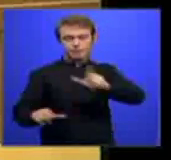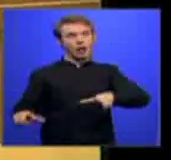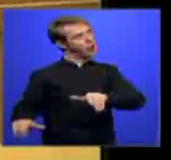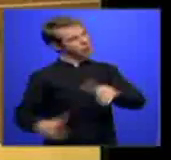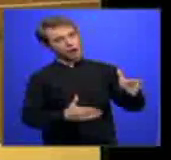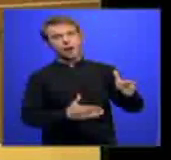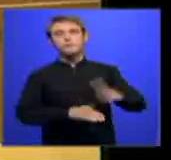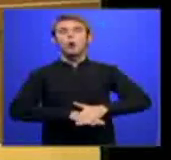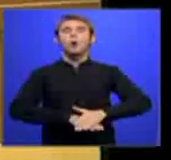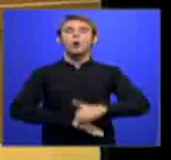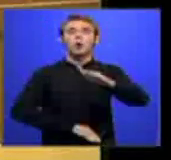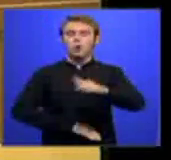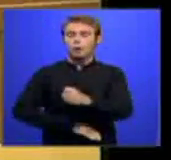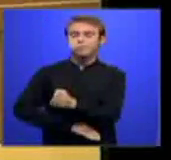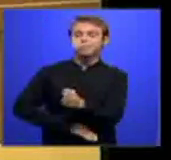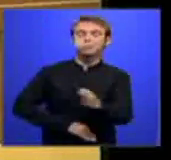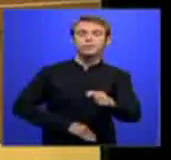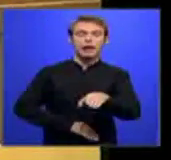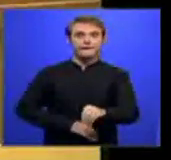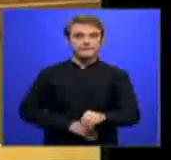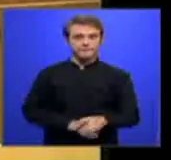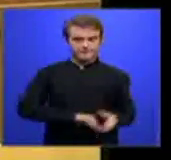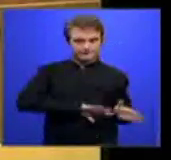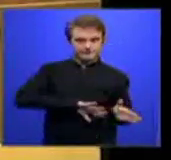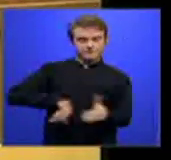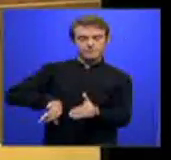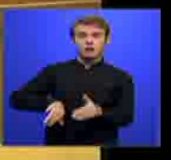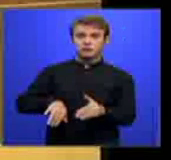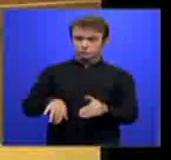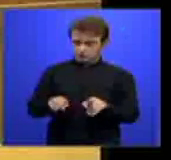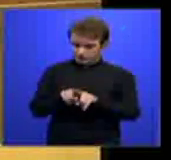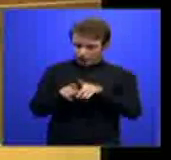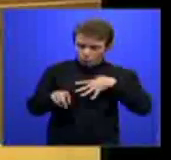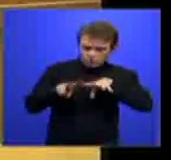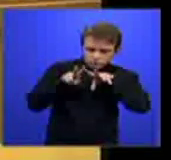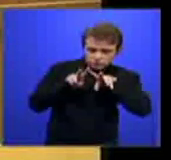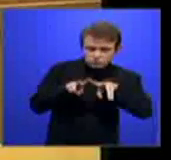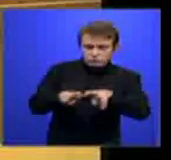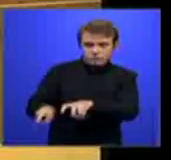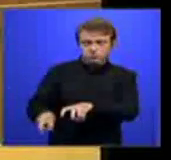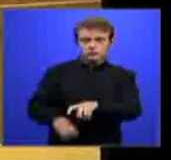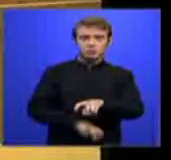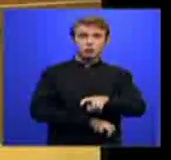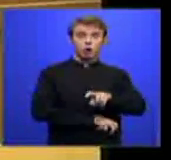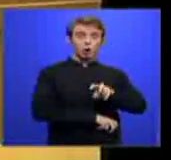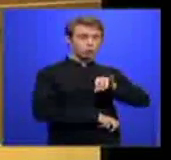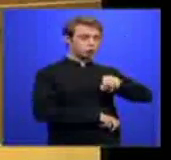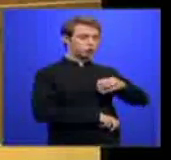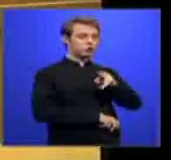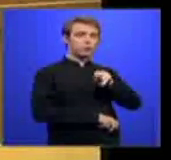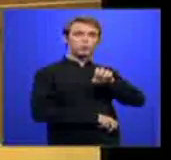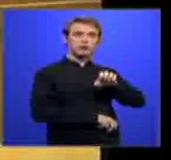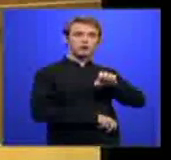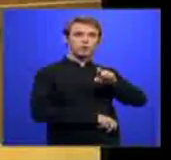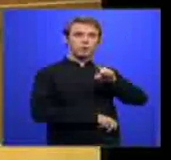Also to be explored are exceptions to the June 1913